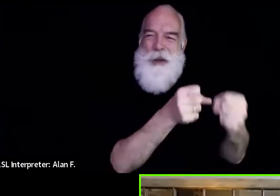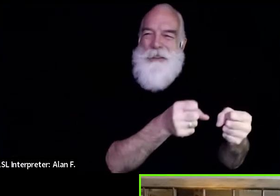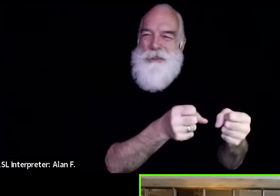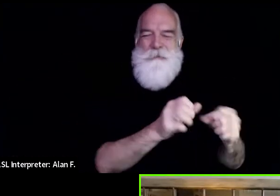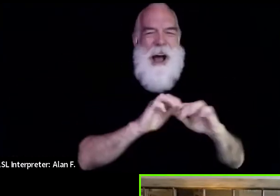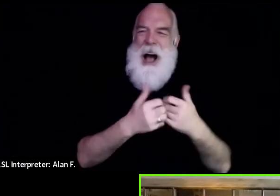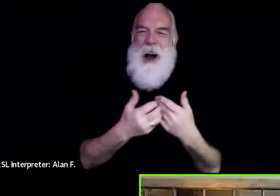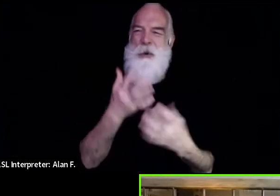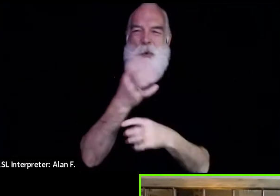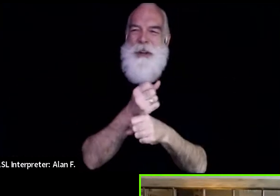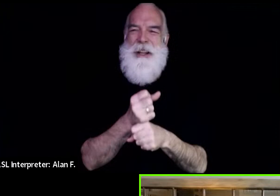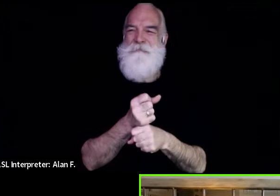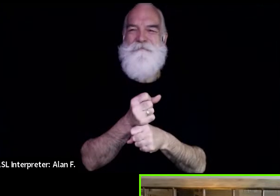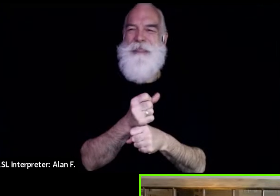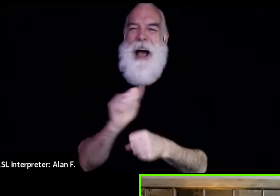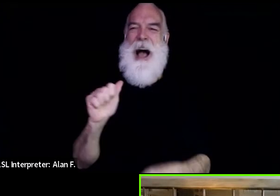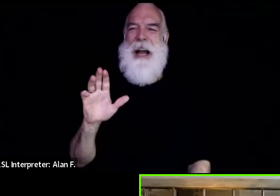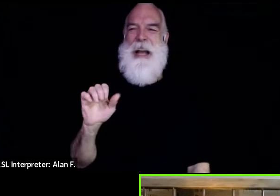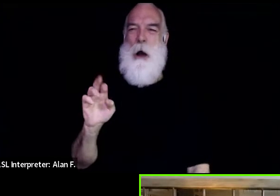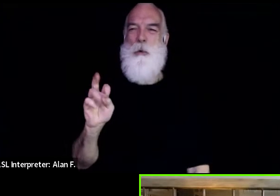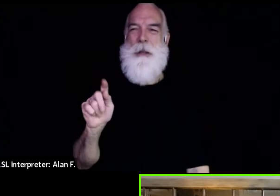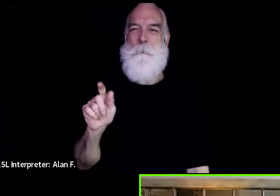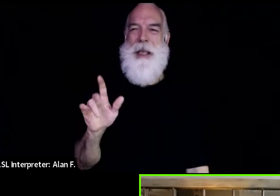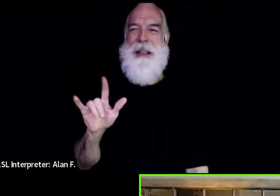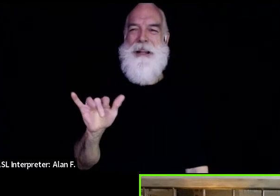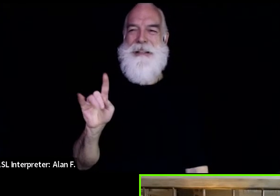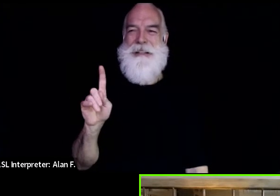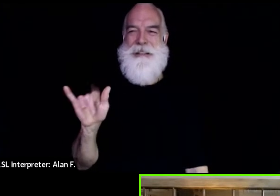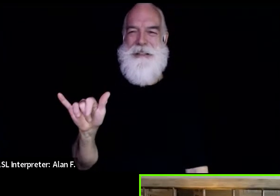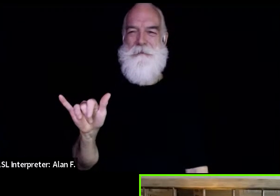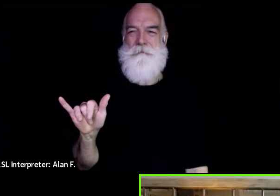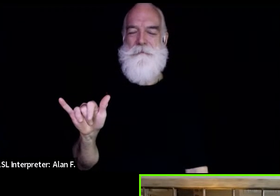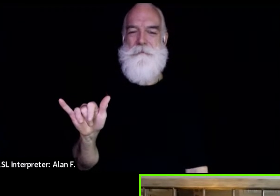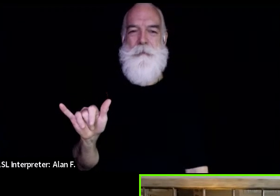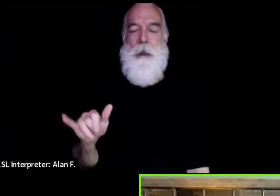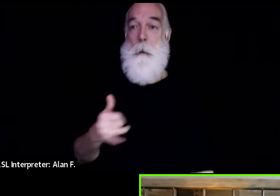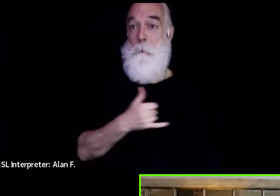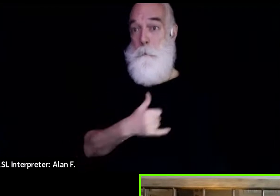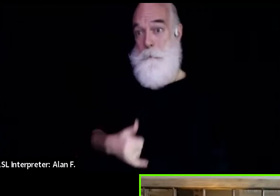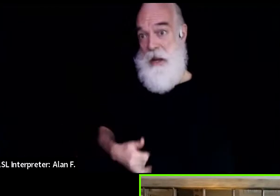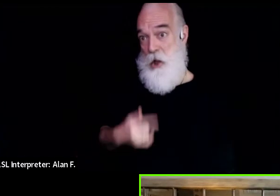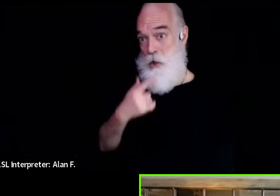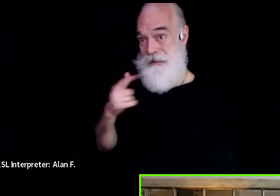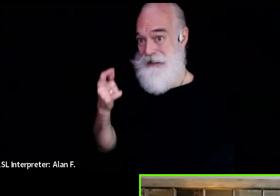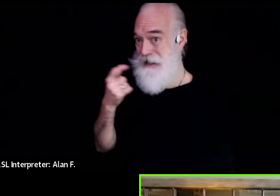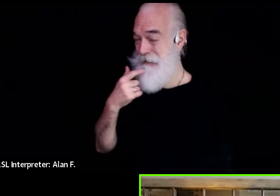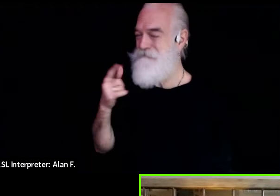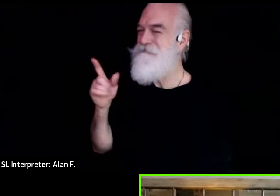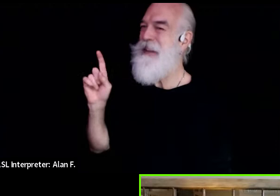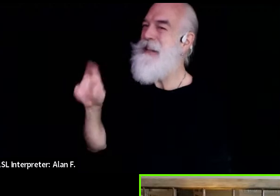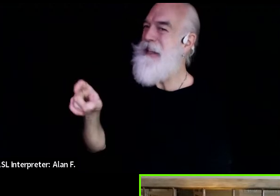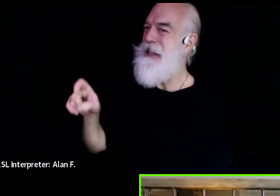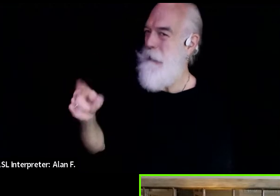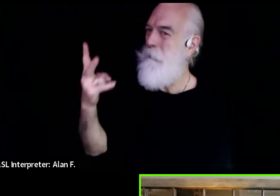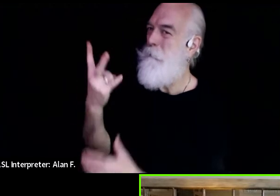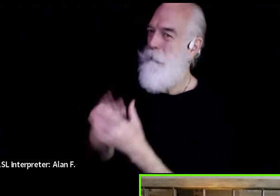both. And in Atlanta, you know, our police union is not as strong as it is in some cities, say New